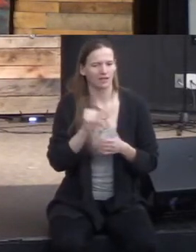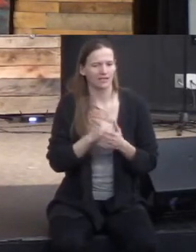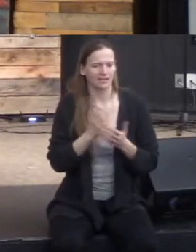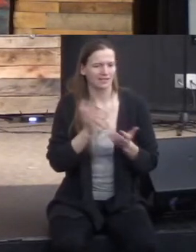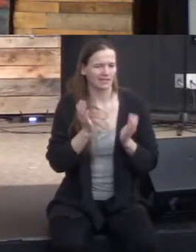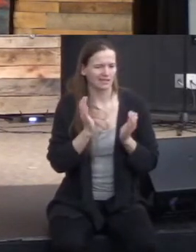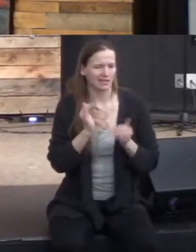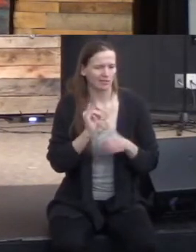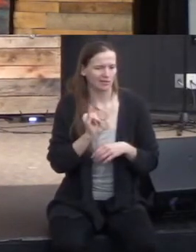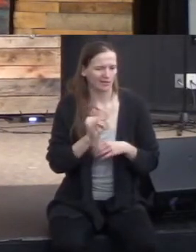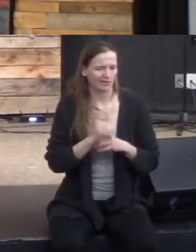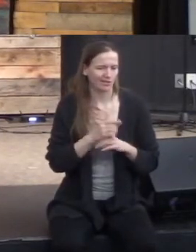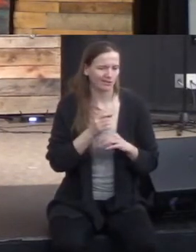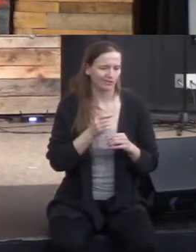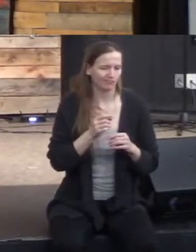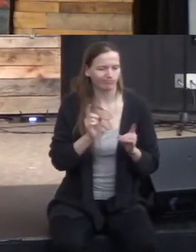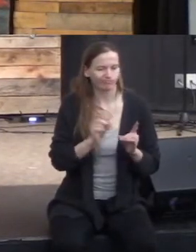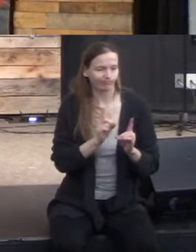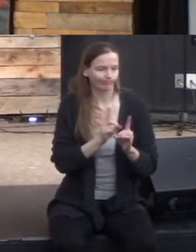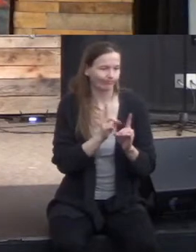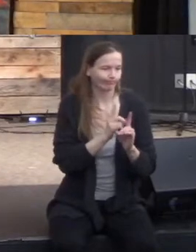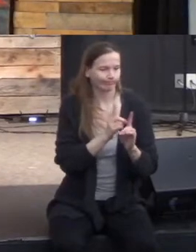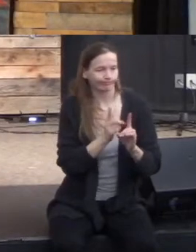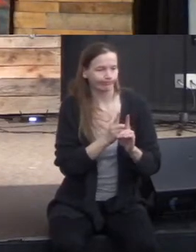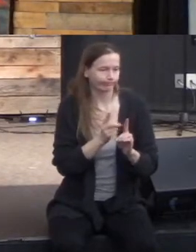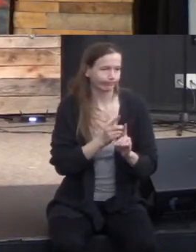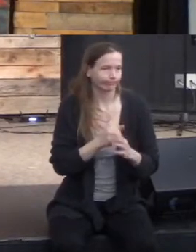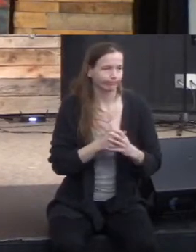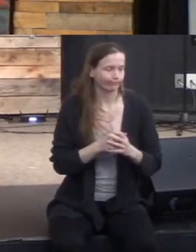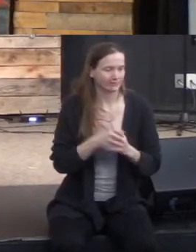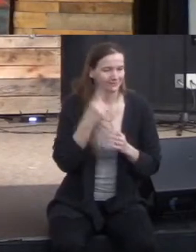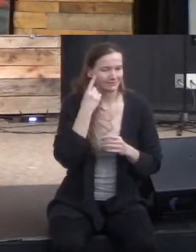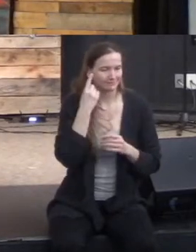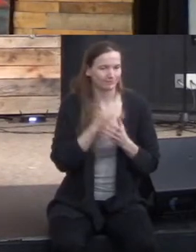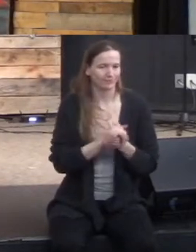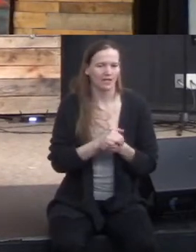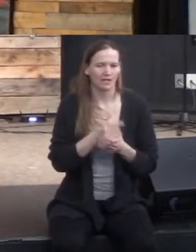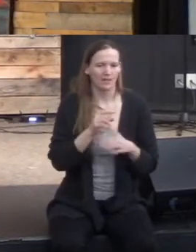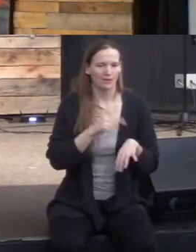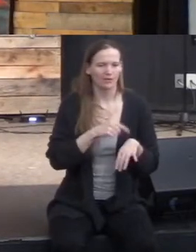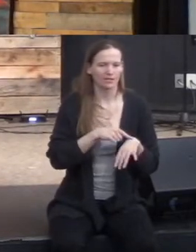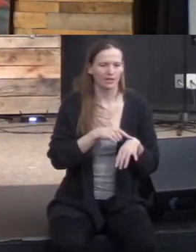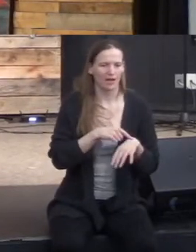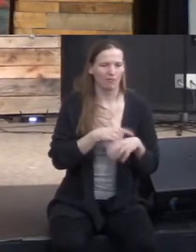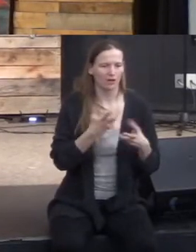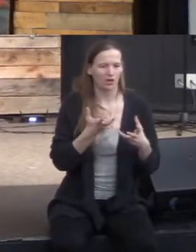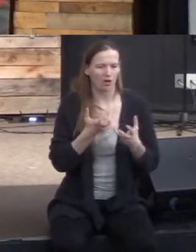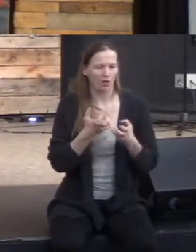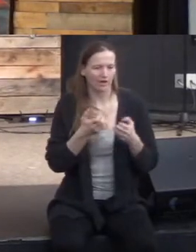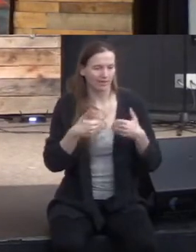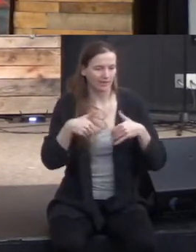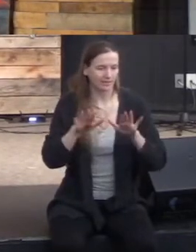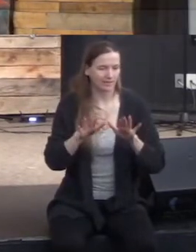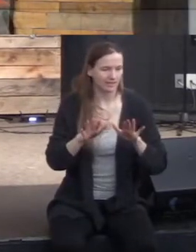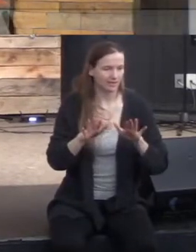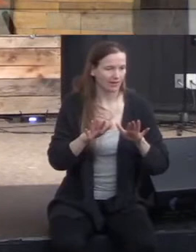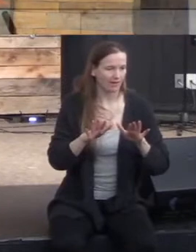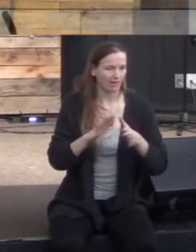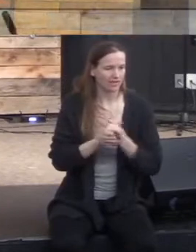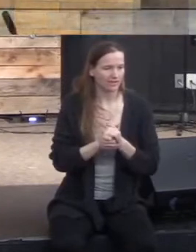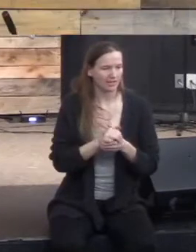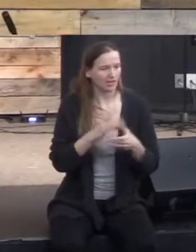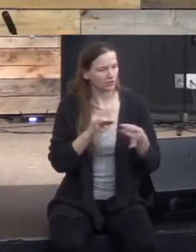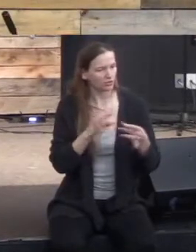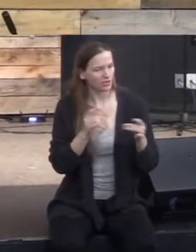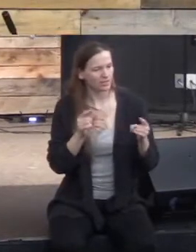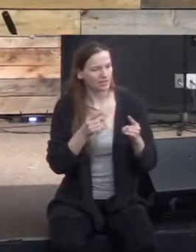God asked Abraham for Isaac back. I want you to go sacrifice him. And the story says that as they were